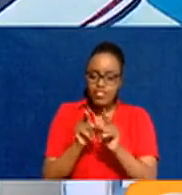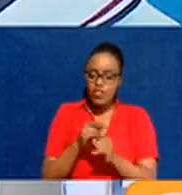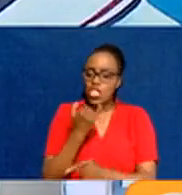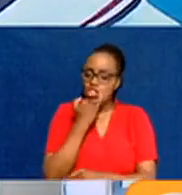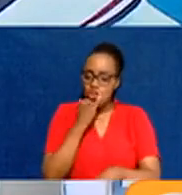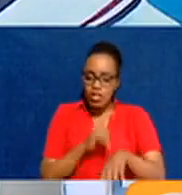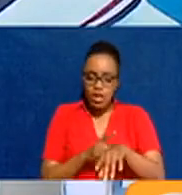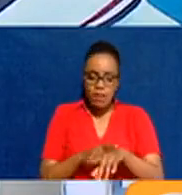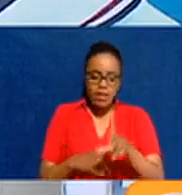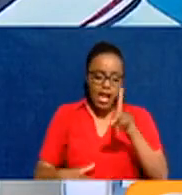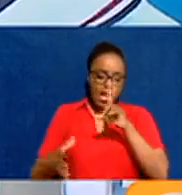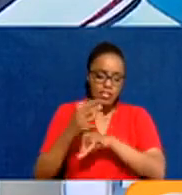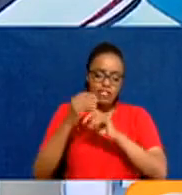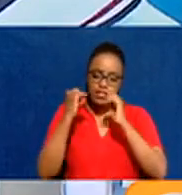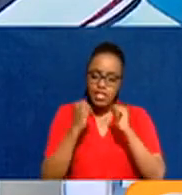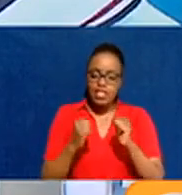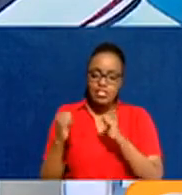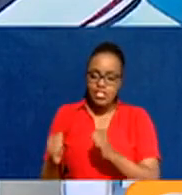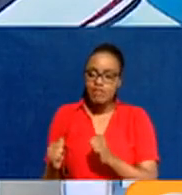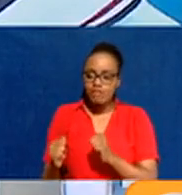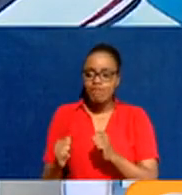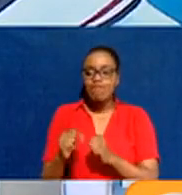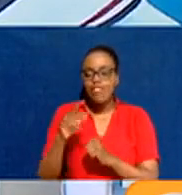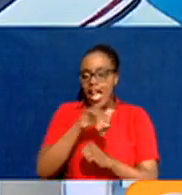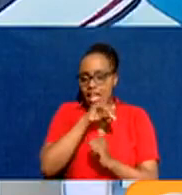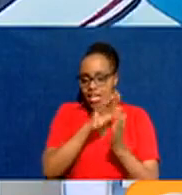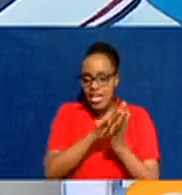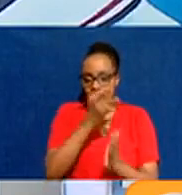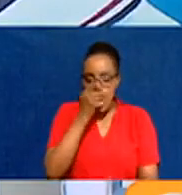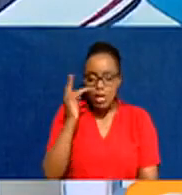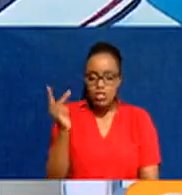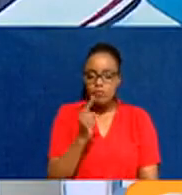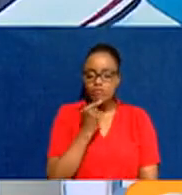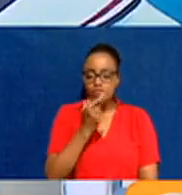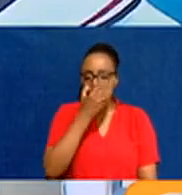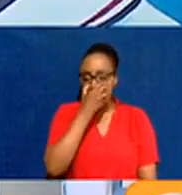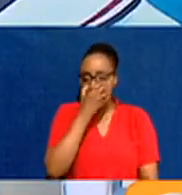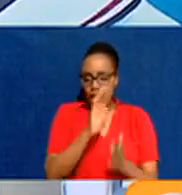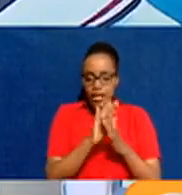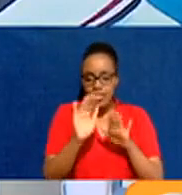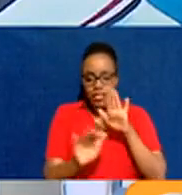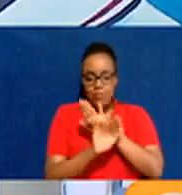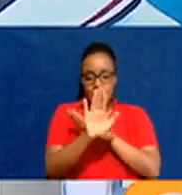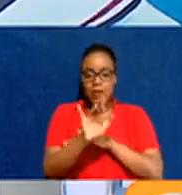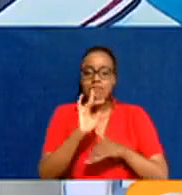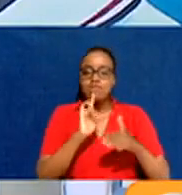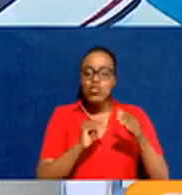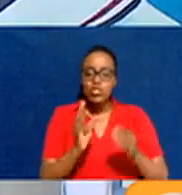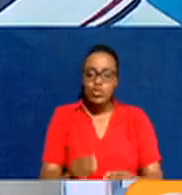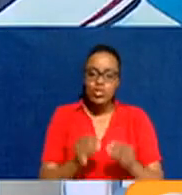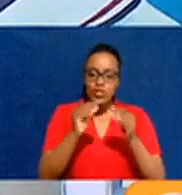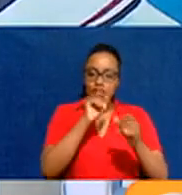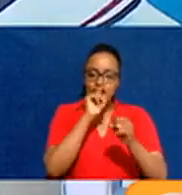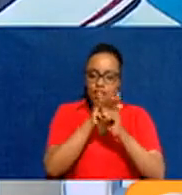and unrealistic. Raila and his co-principal, Kalonzo Musyoka, told President William Ruto and his deputy, Rigathi Gachagua, to deliver on